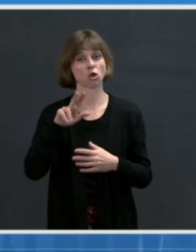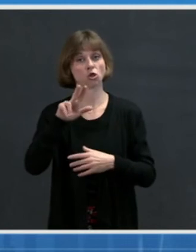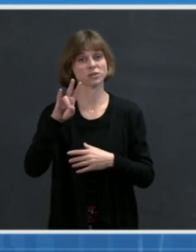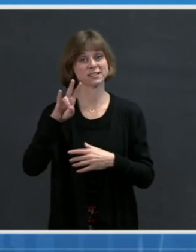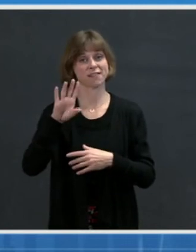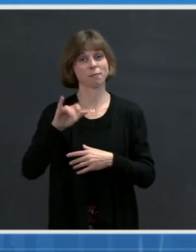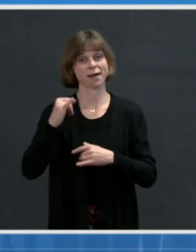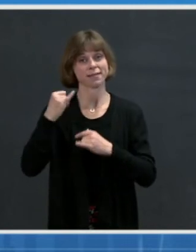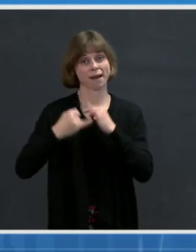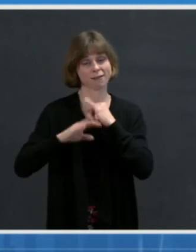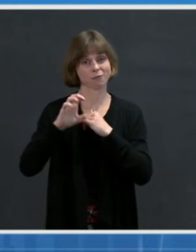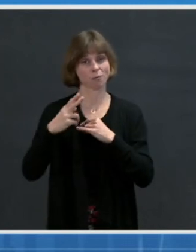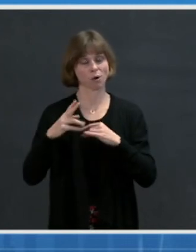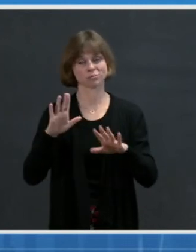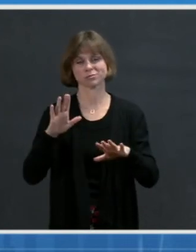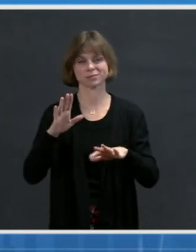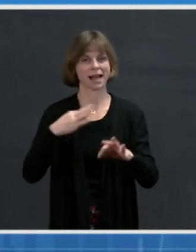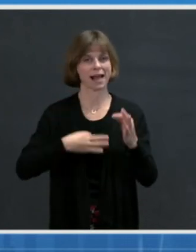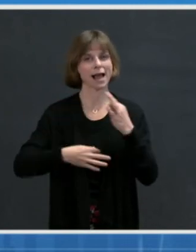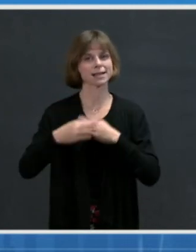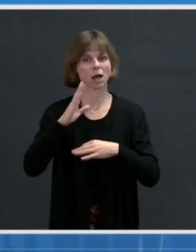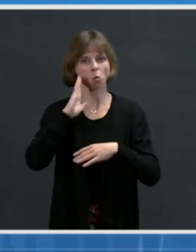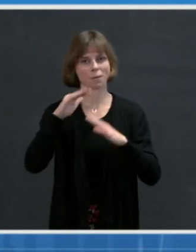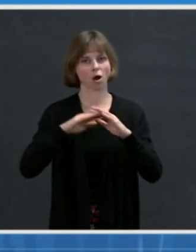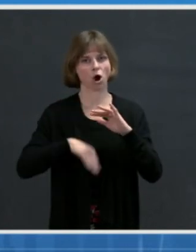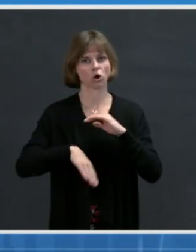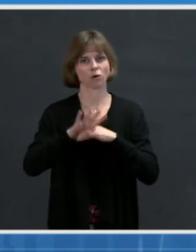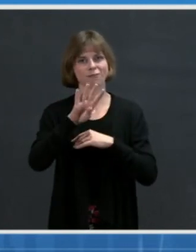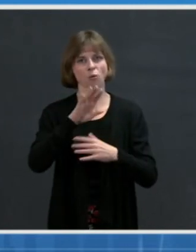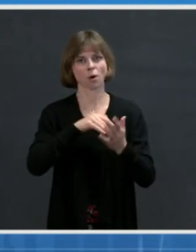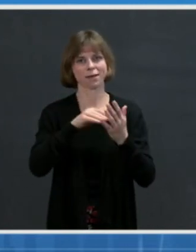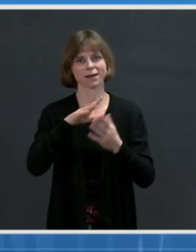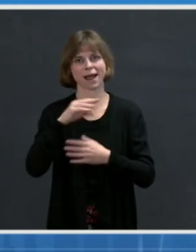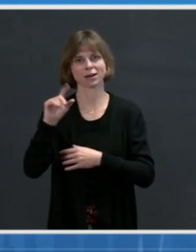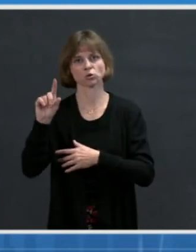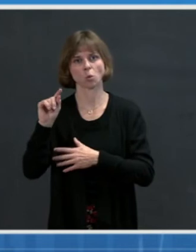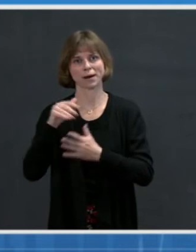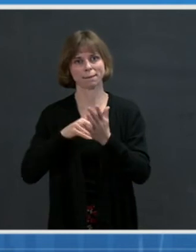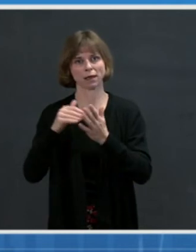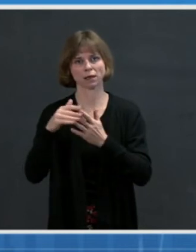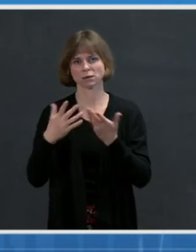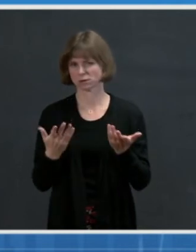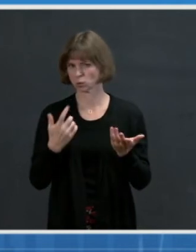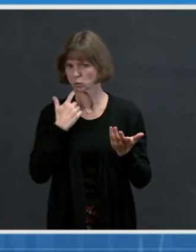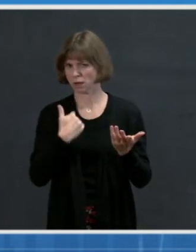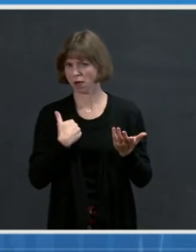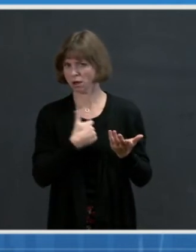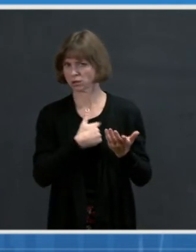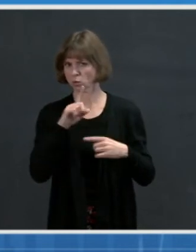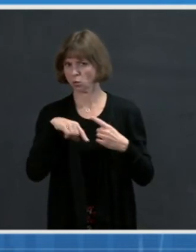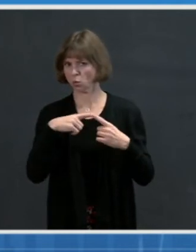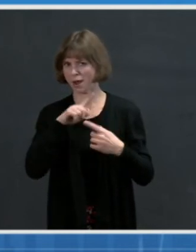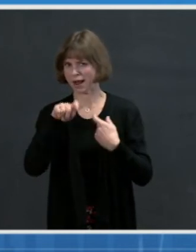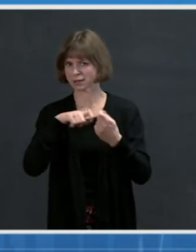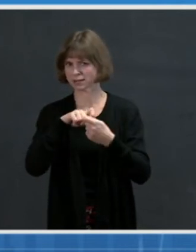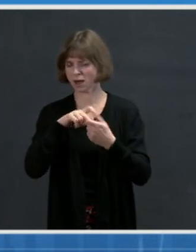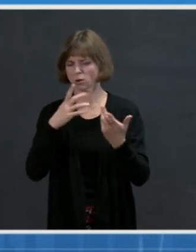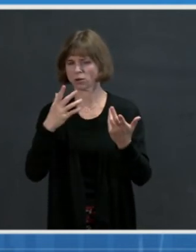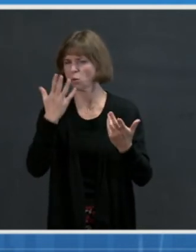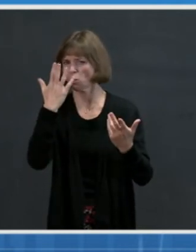March. Instead, it's going to be under 4 million and 20 million. Can you tell us what exactly happened to cause these